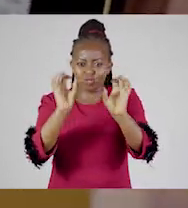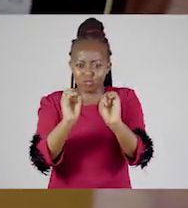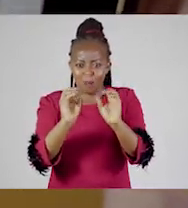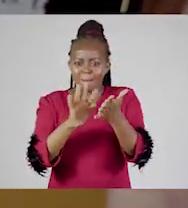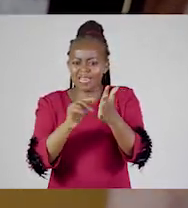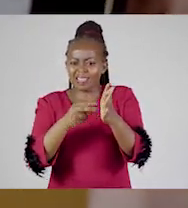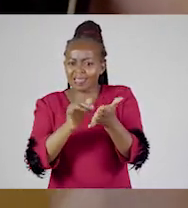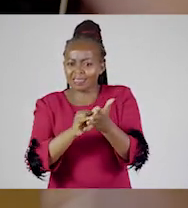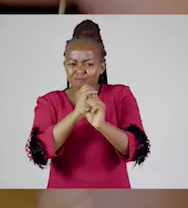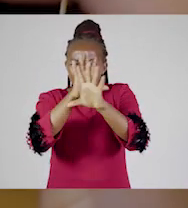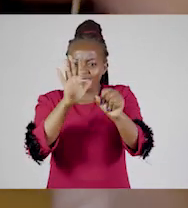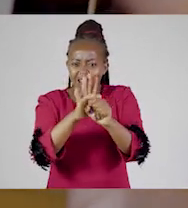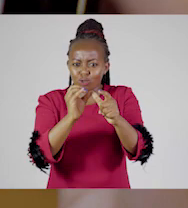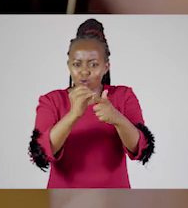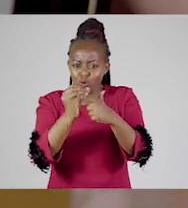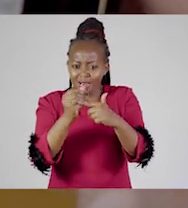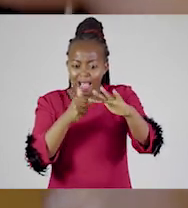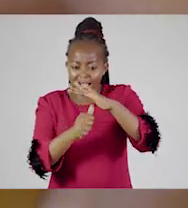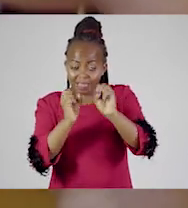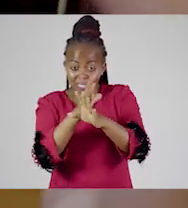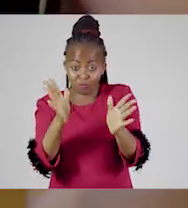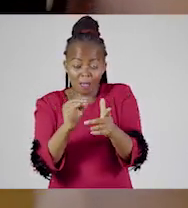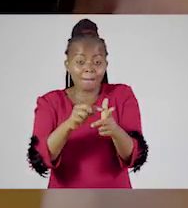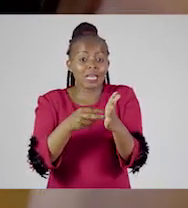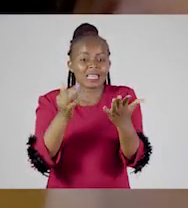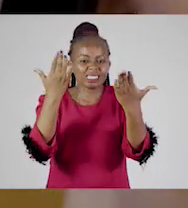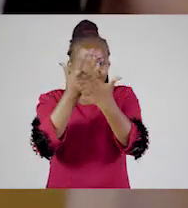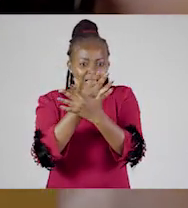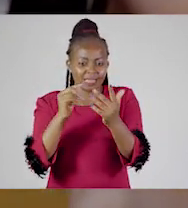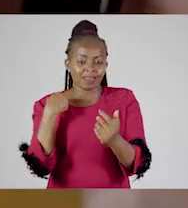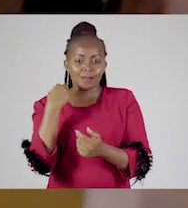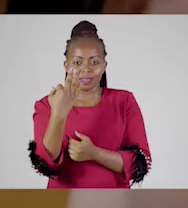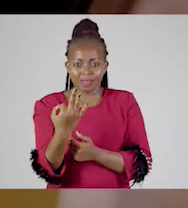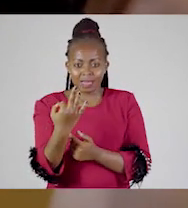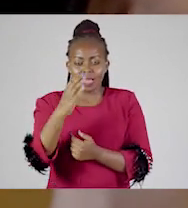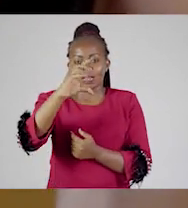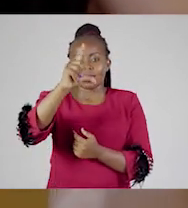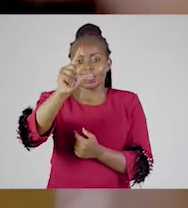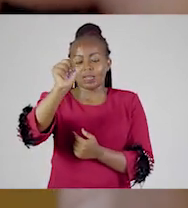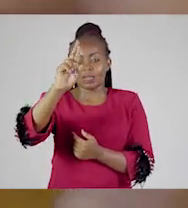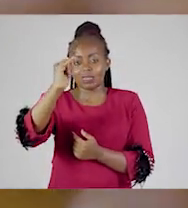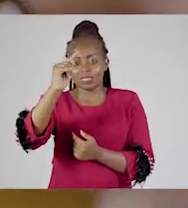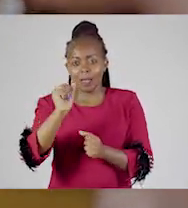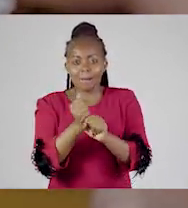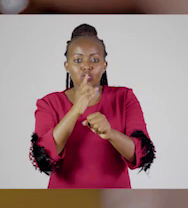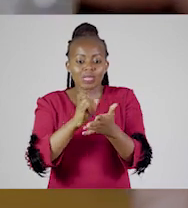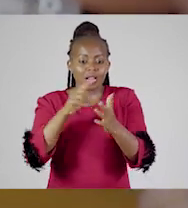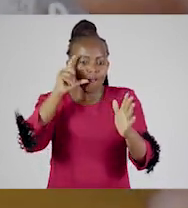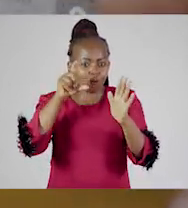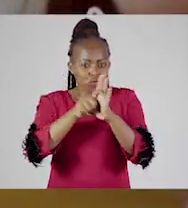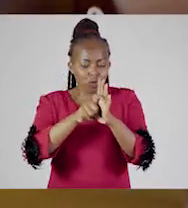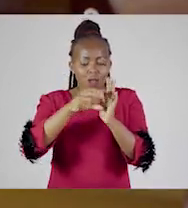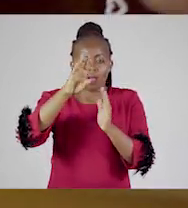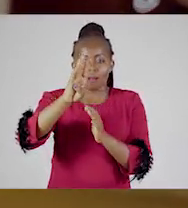means it's too bright, or underexposed, too dark. Yep. And the final thing we want to look at is the clarity. And we'll do this by ensuring that the photo is